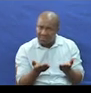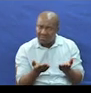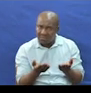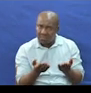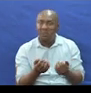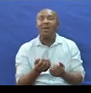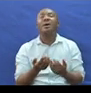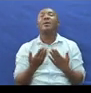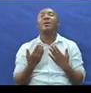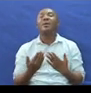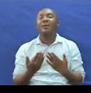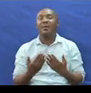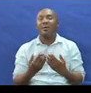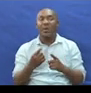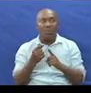The words.